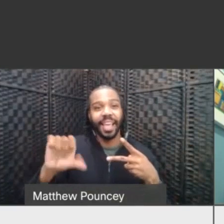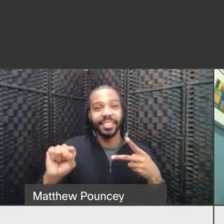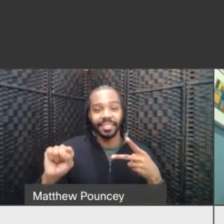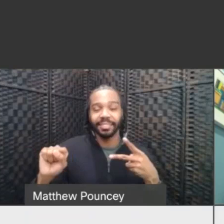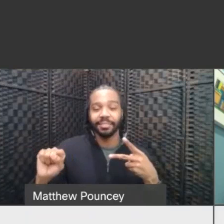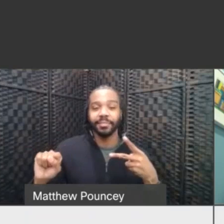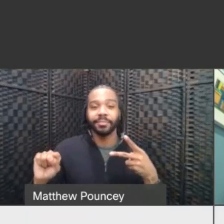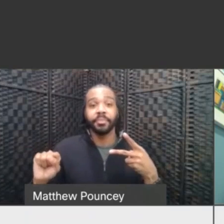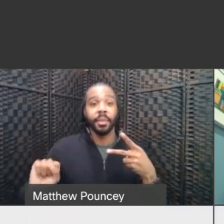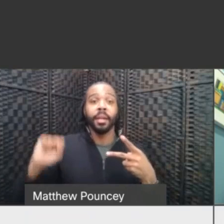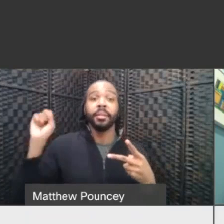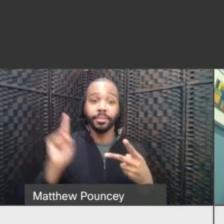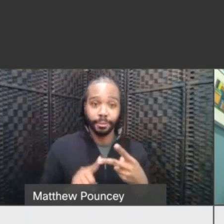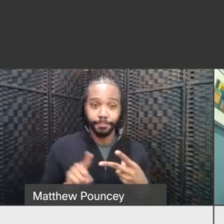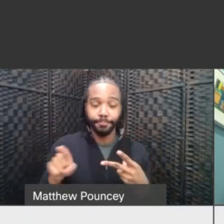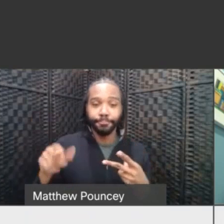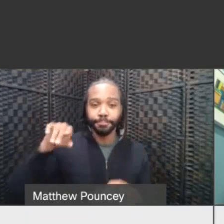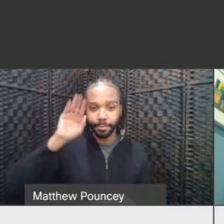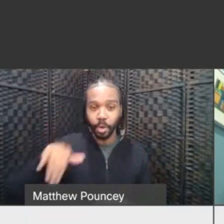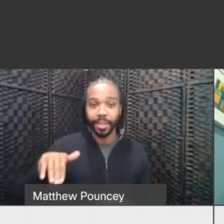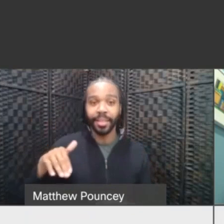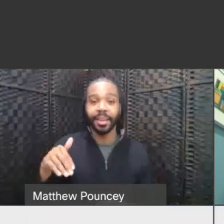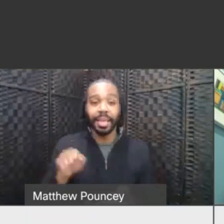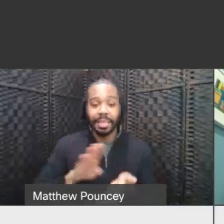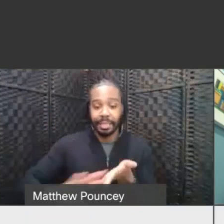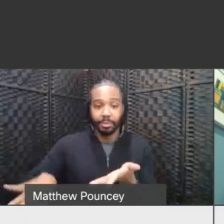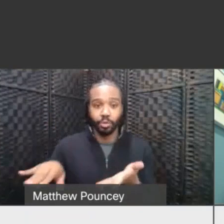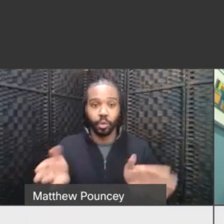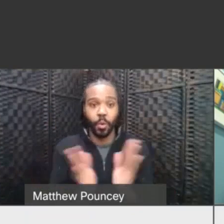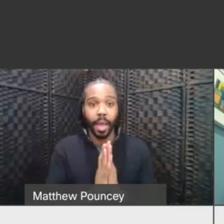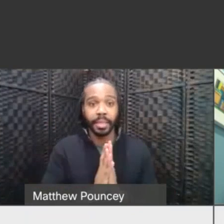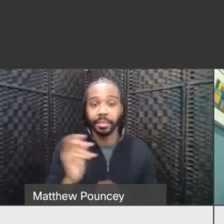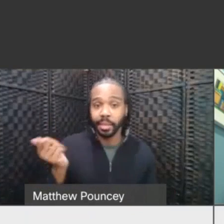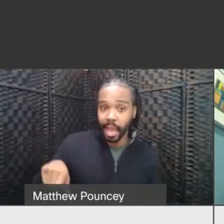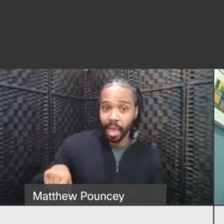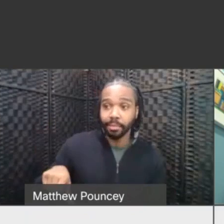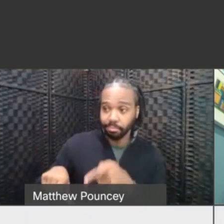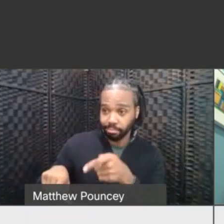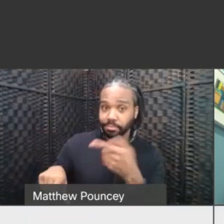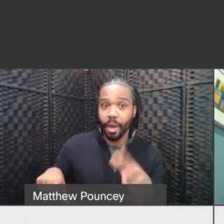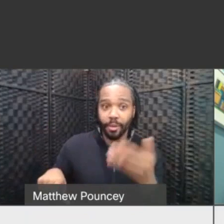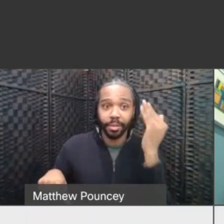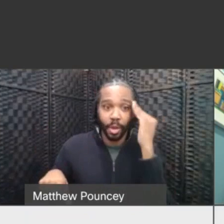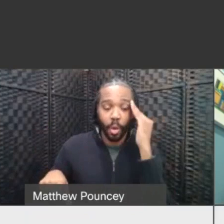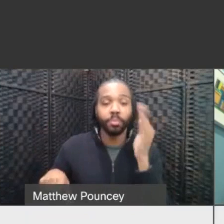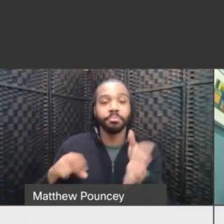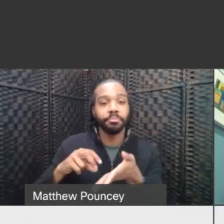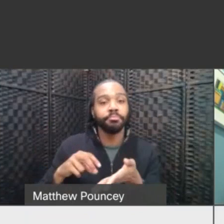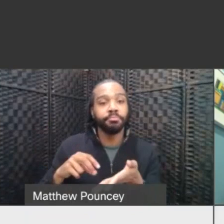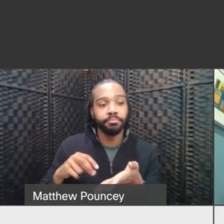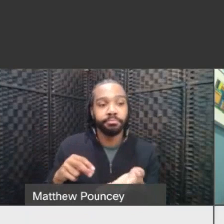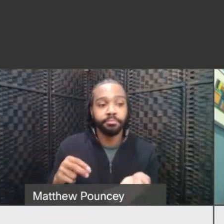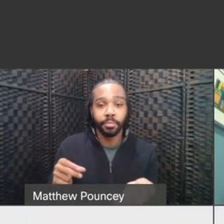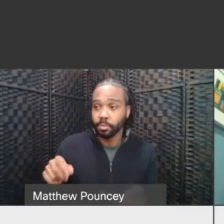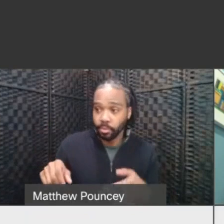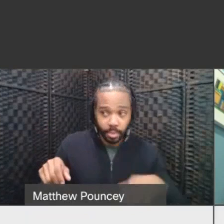So until you know that an exemption request was denied, um, you would continue to